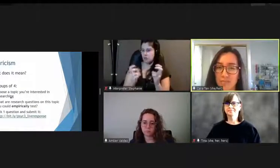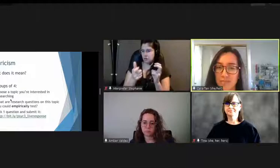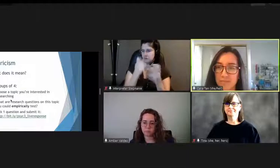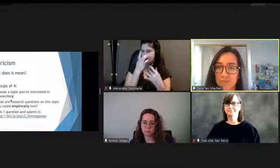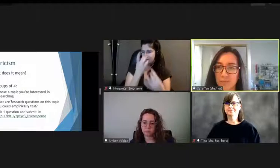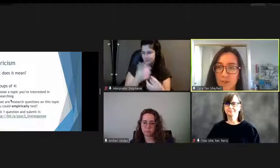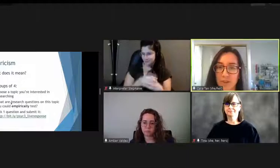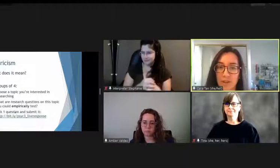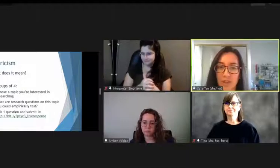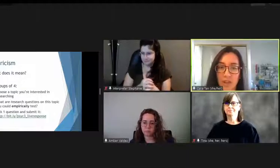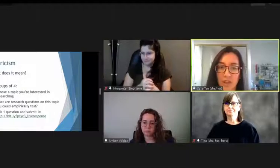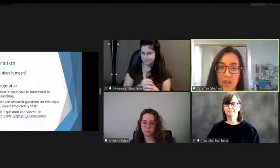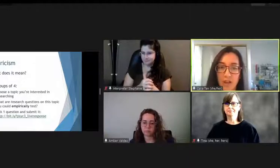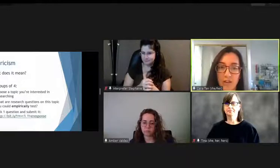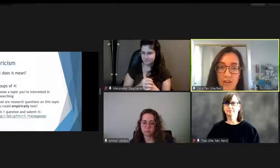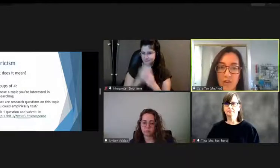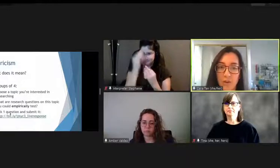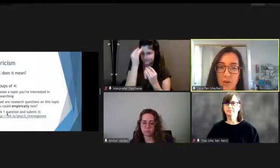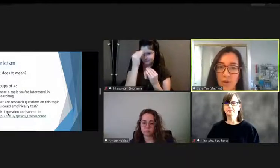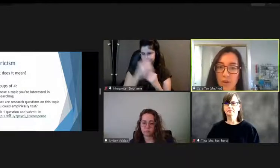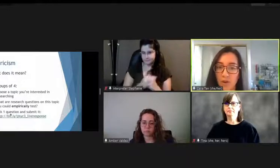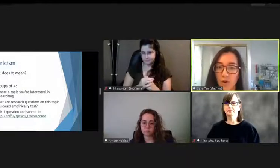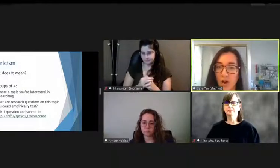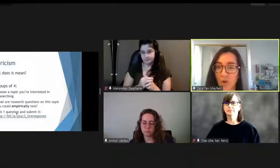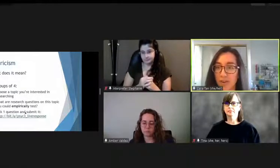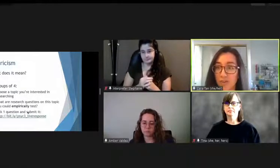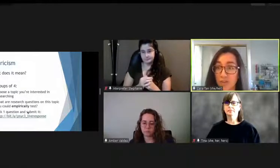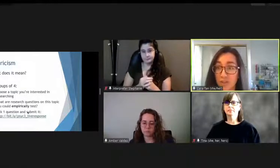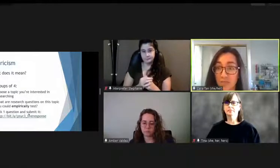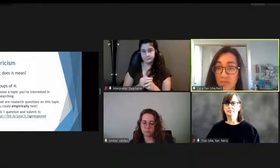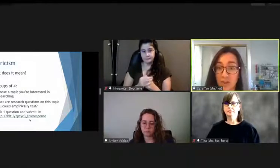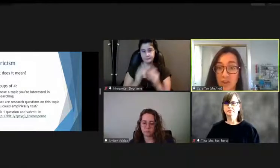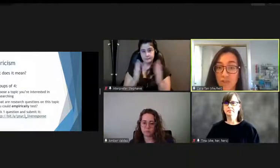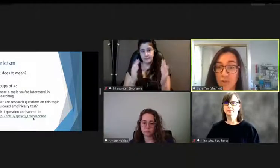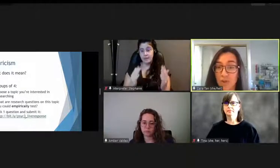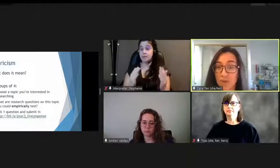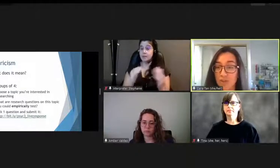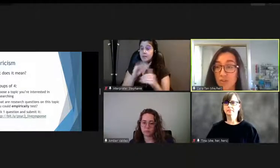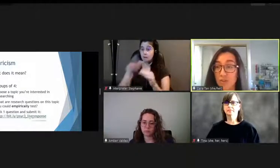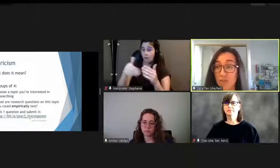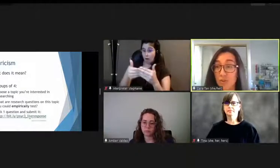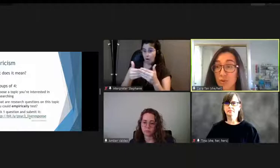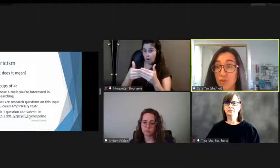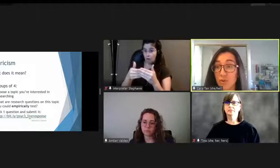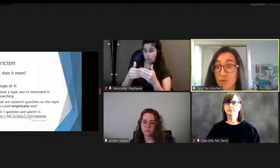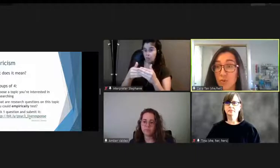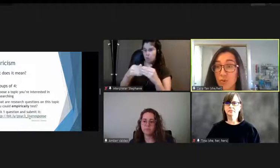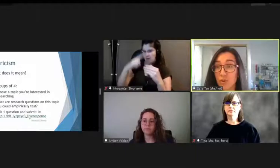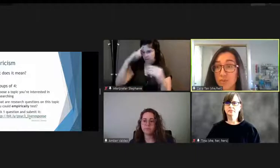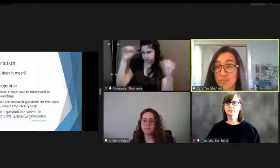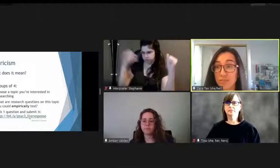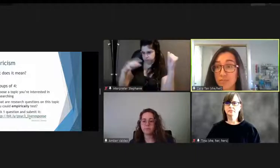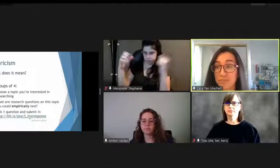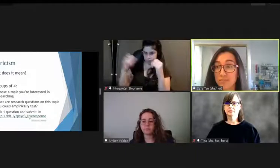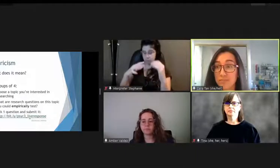in, right? And you're going to pick a question and submit it to this Google